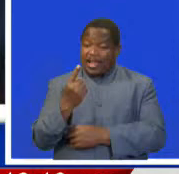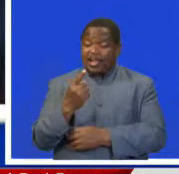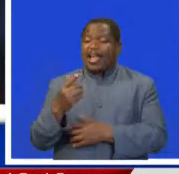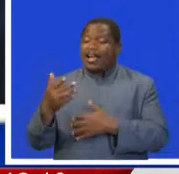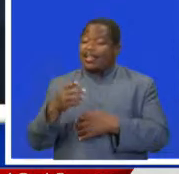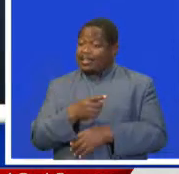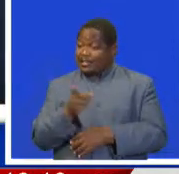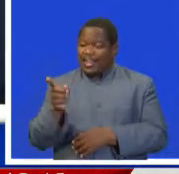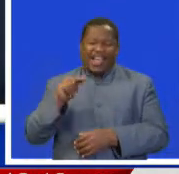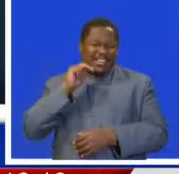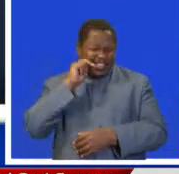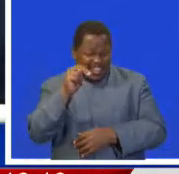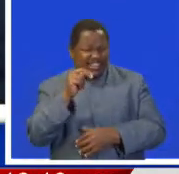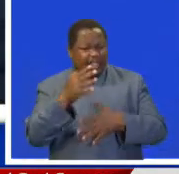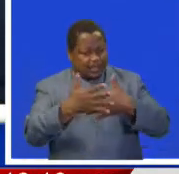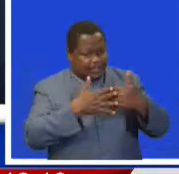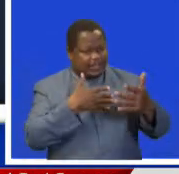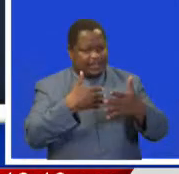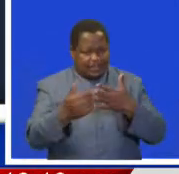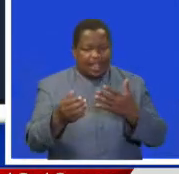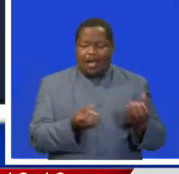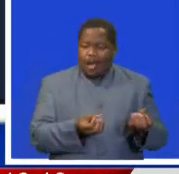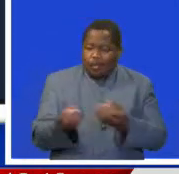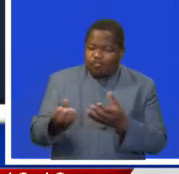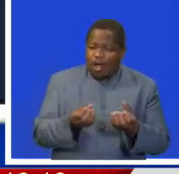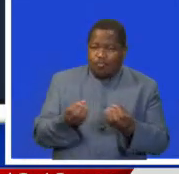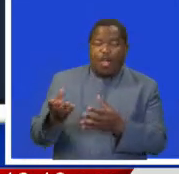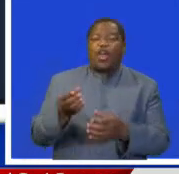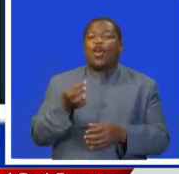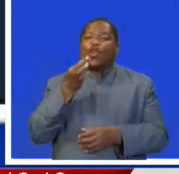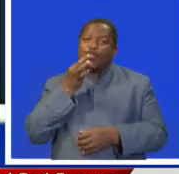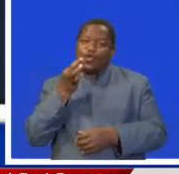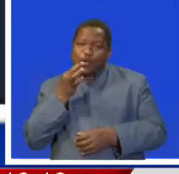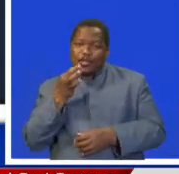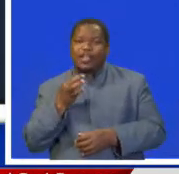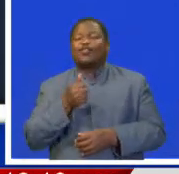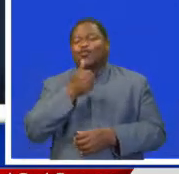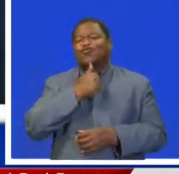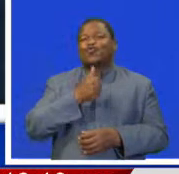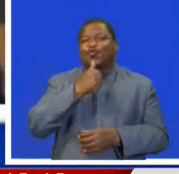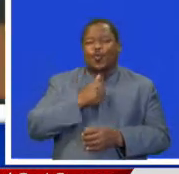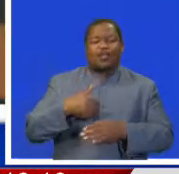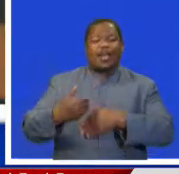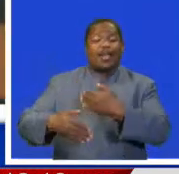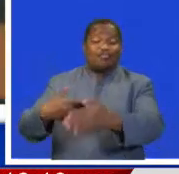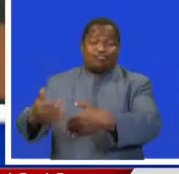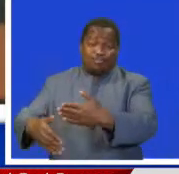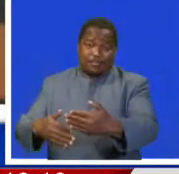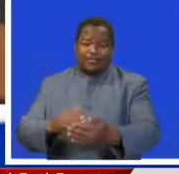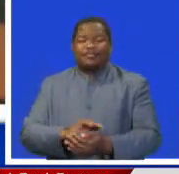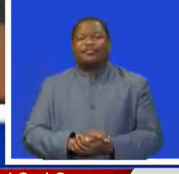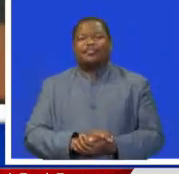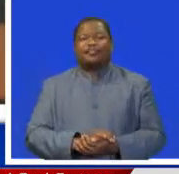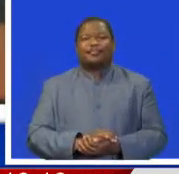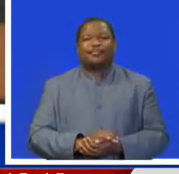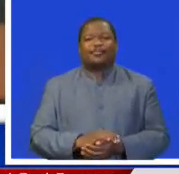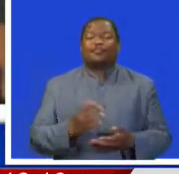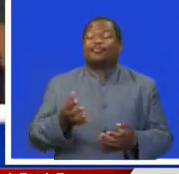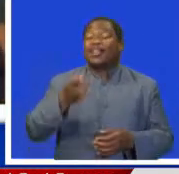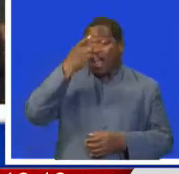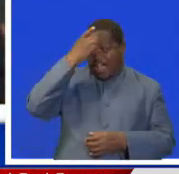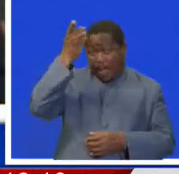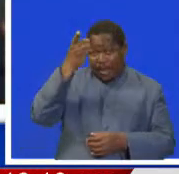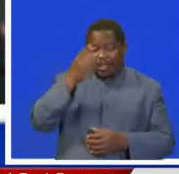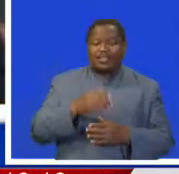resources. So we're going to try and make sure that resources are forthcoming from the government side, and we